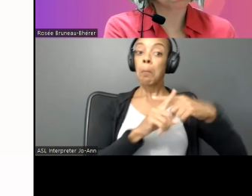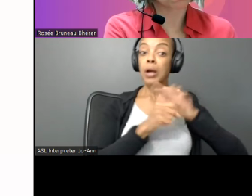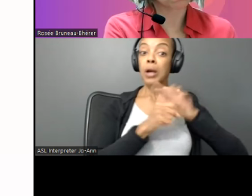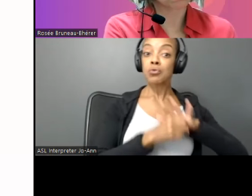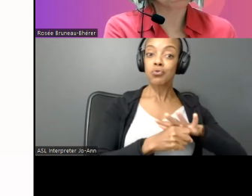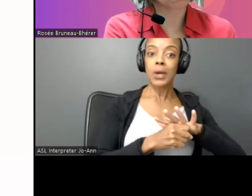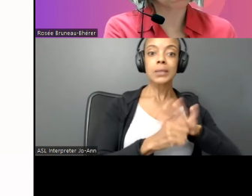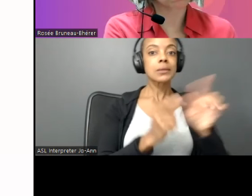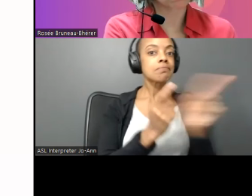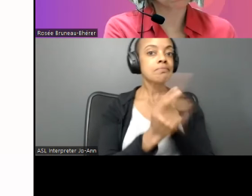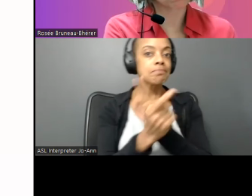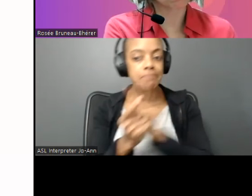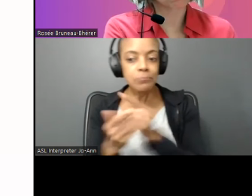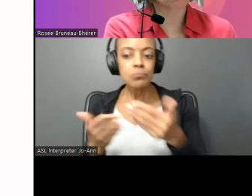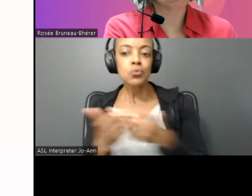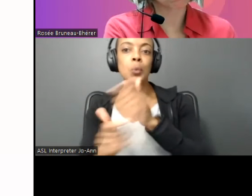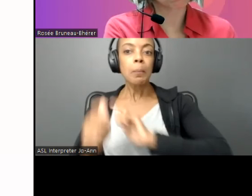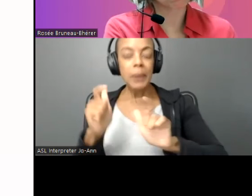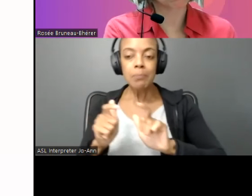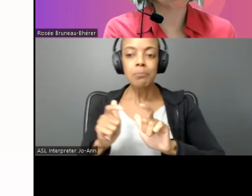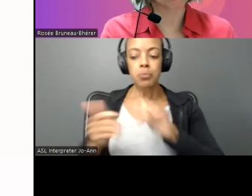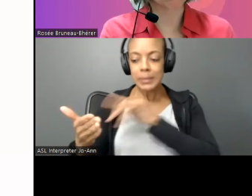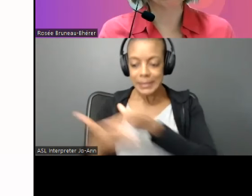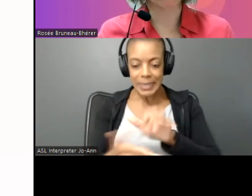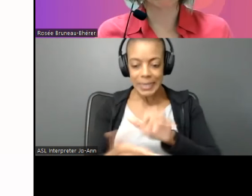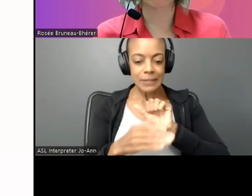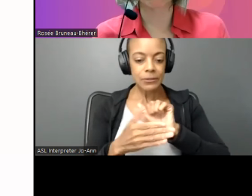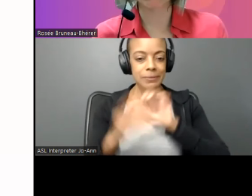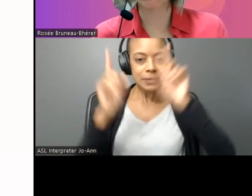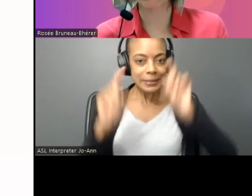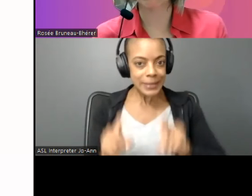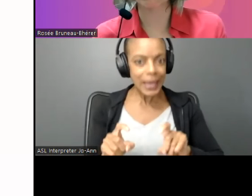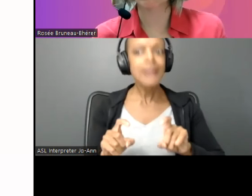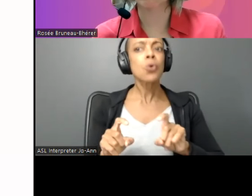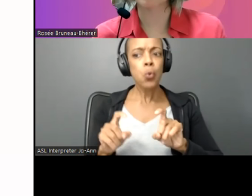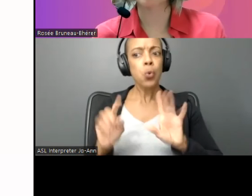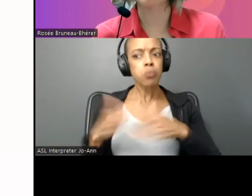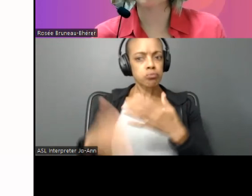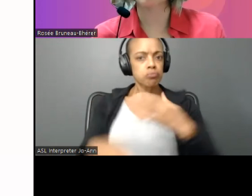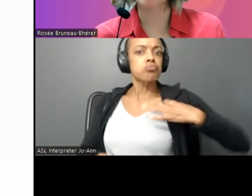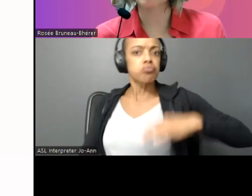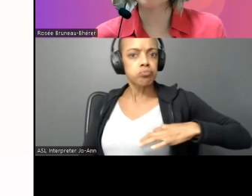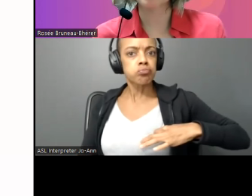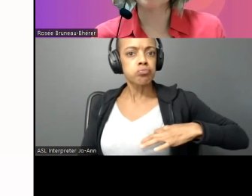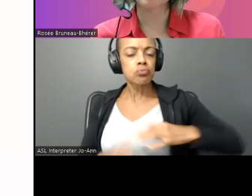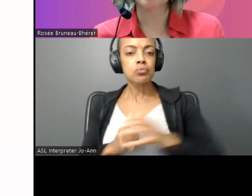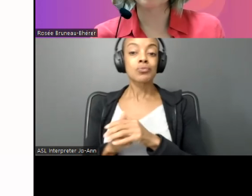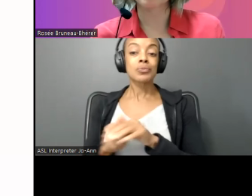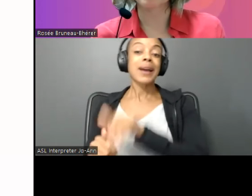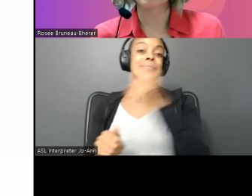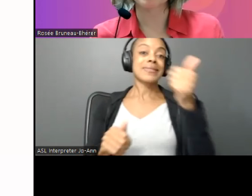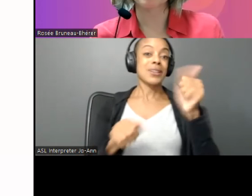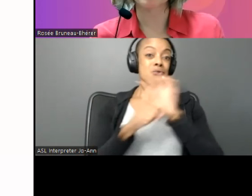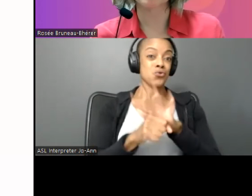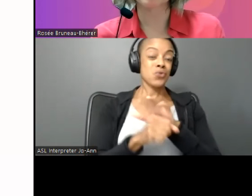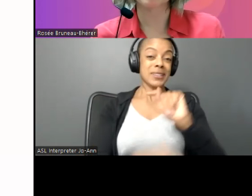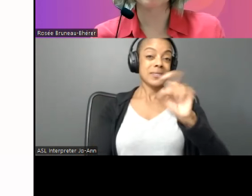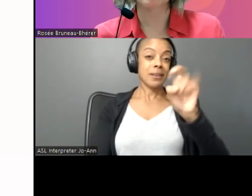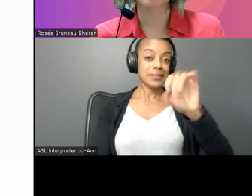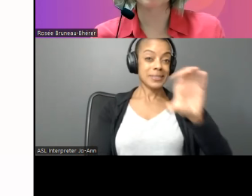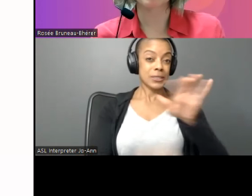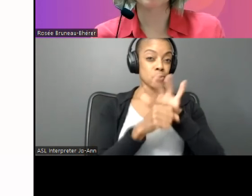test, are healthy for development because they prepare kids to cope with future challenges. Another kind of stress, called toxic stress,